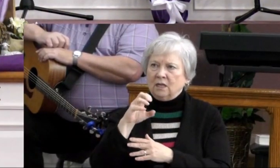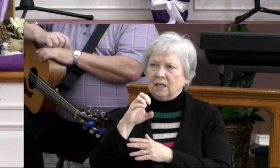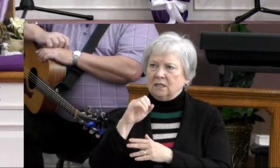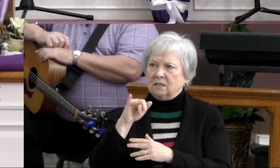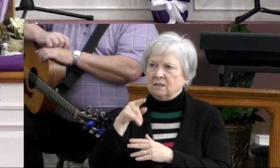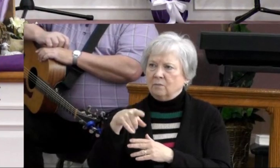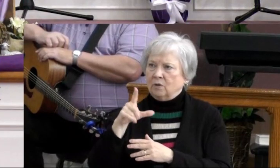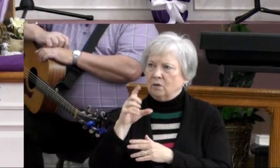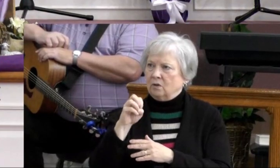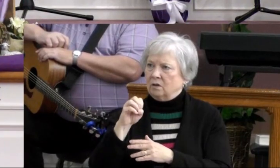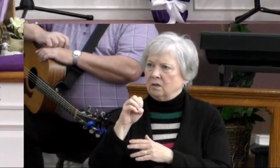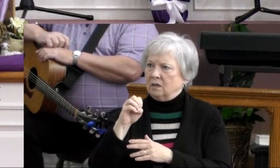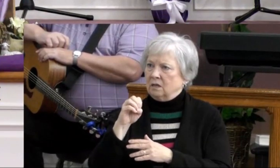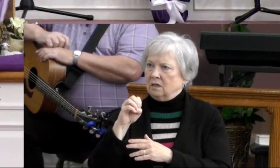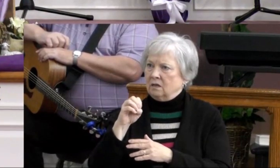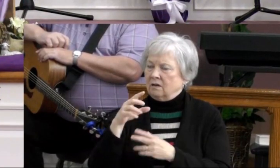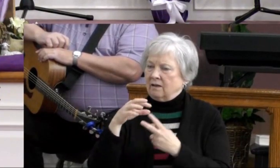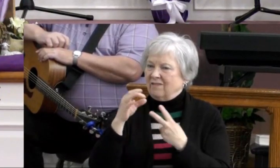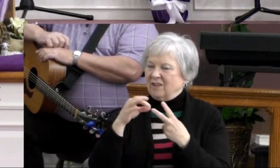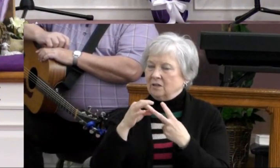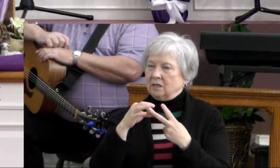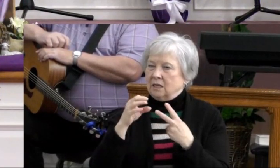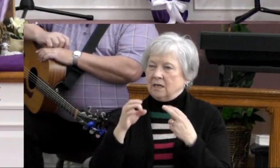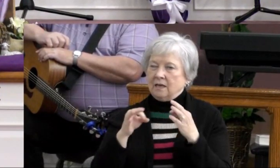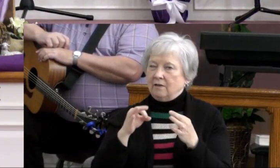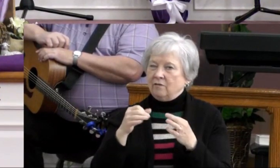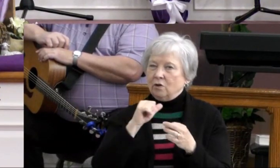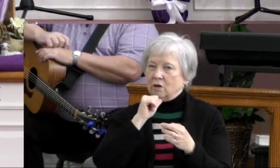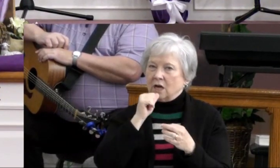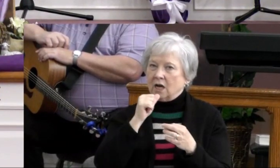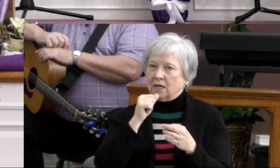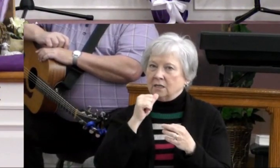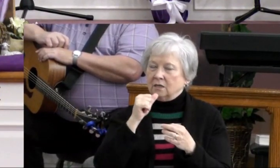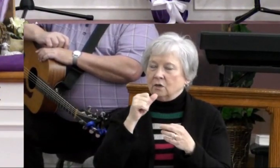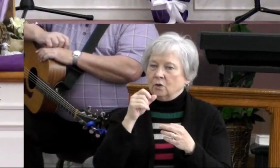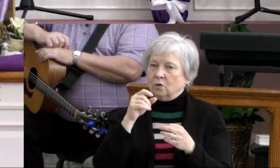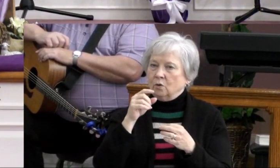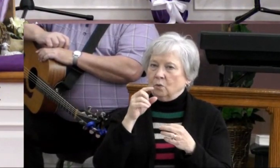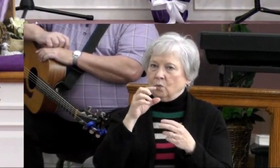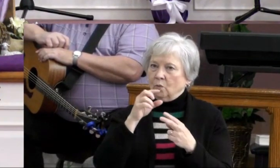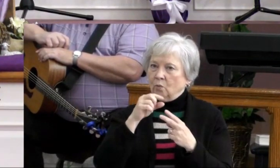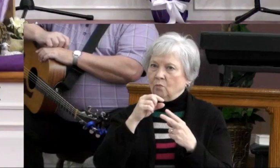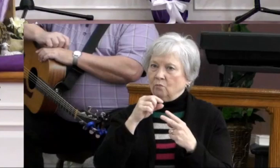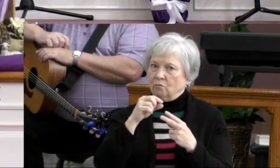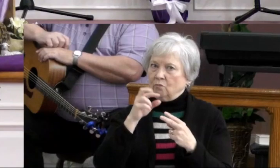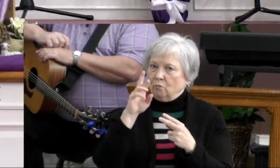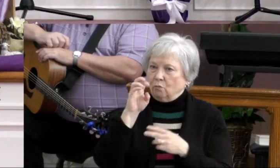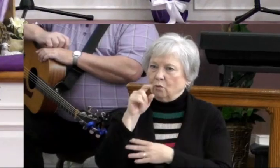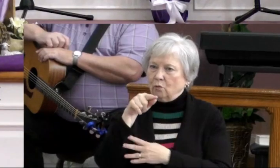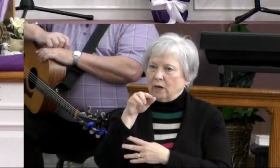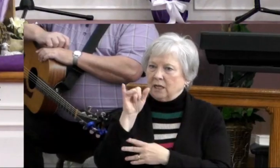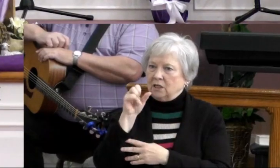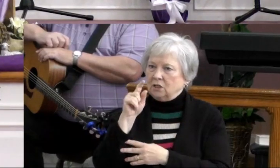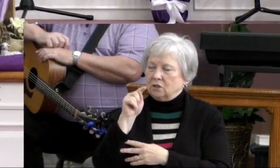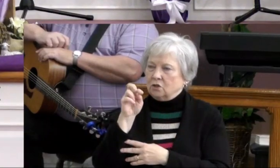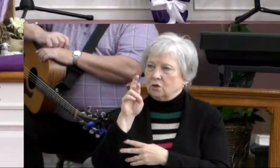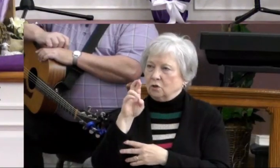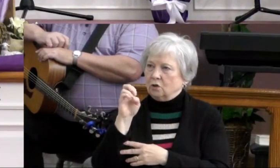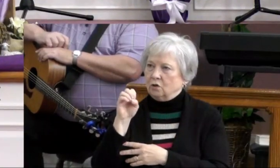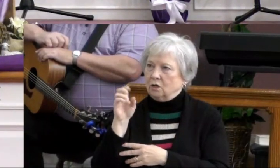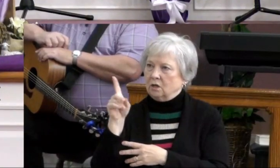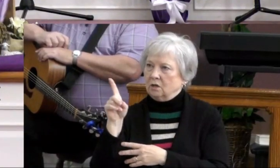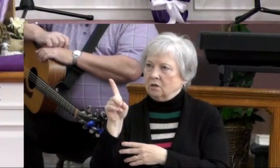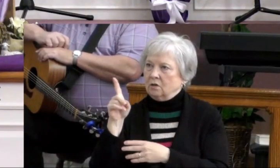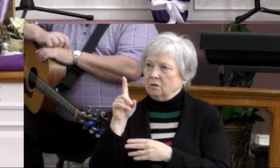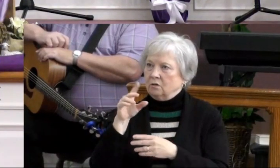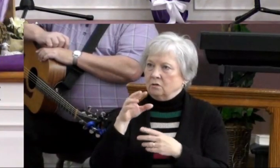to vote. So if you are not registered to vote, I encourage you to step up and take that responsibility and be a good citizen